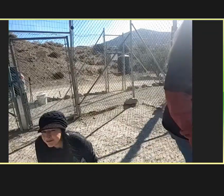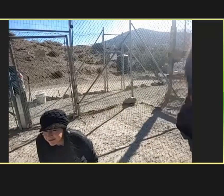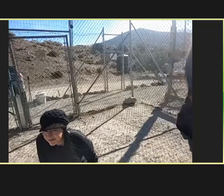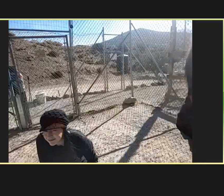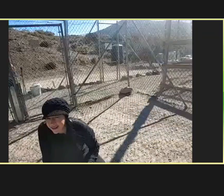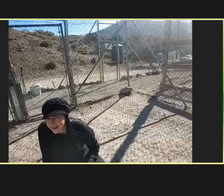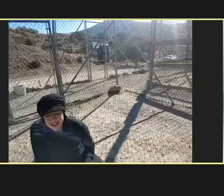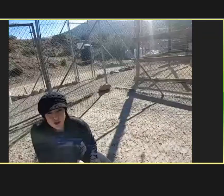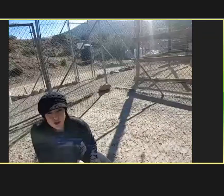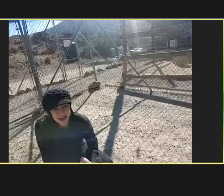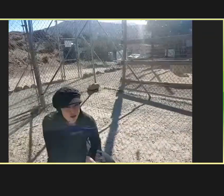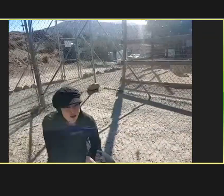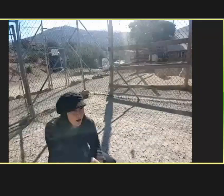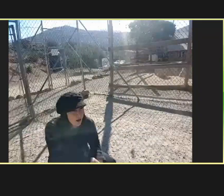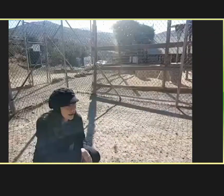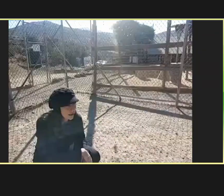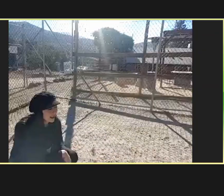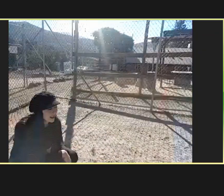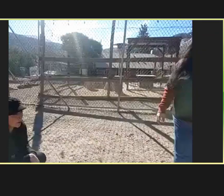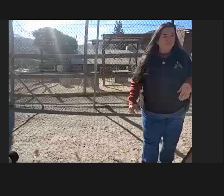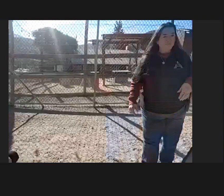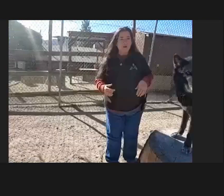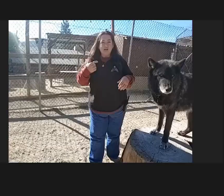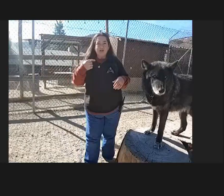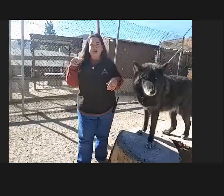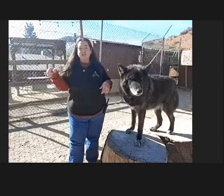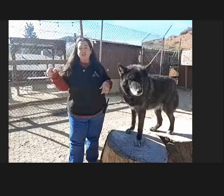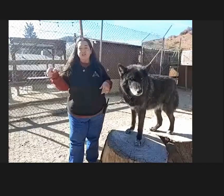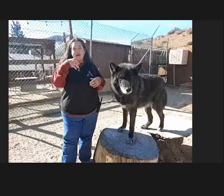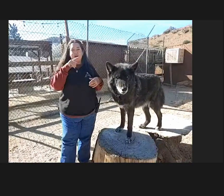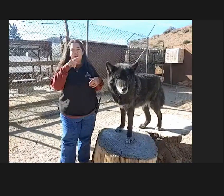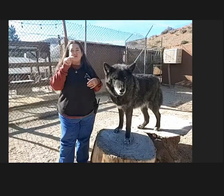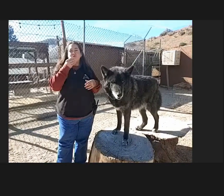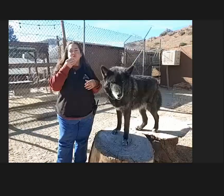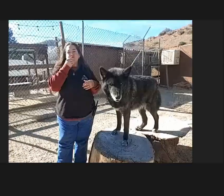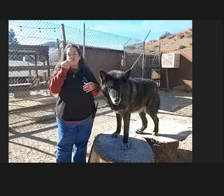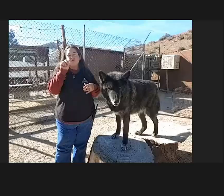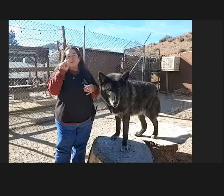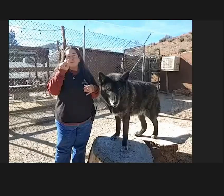TREAT bag on, so she's extra popular.